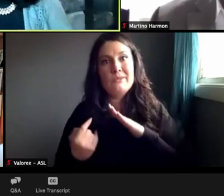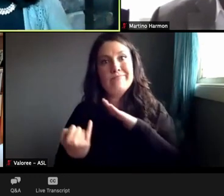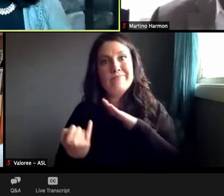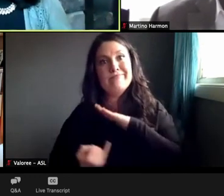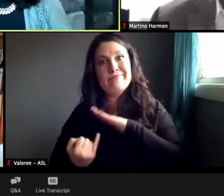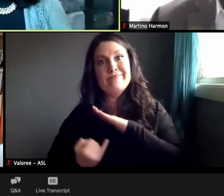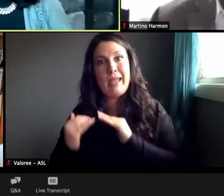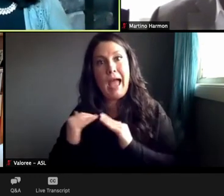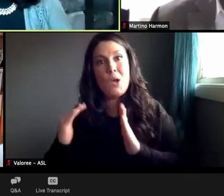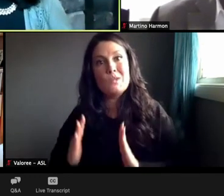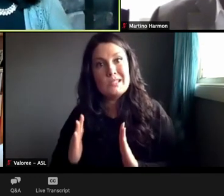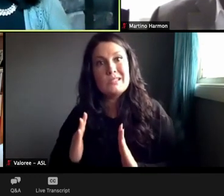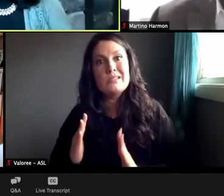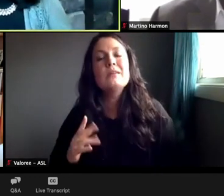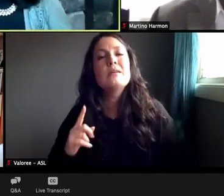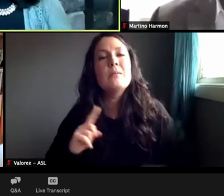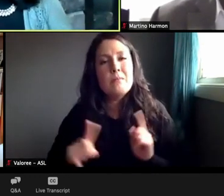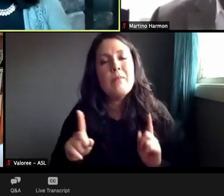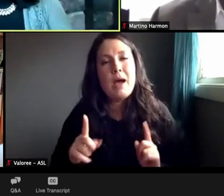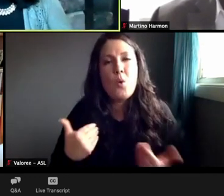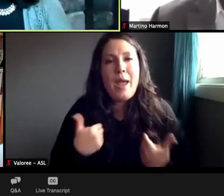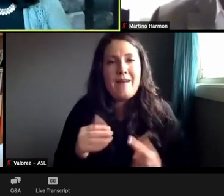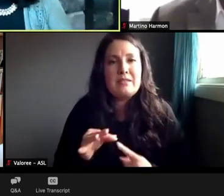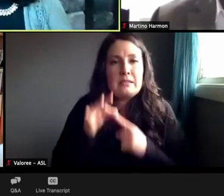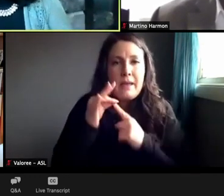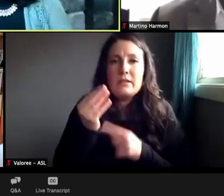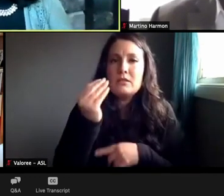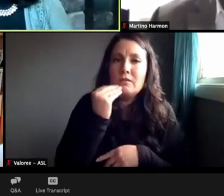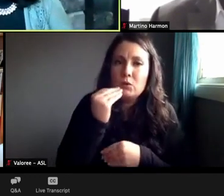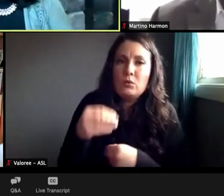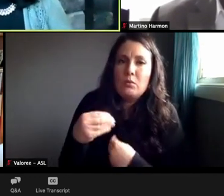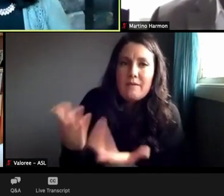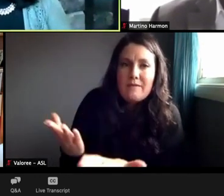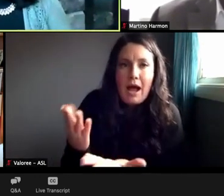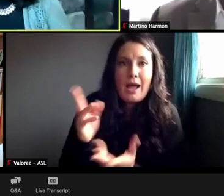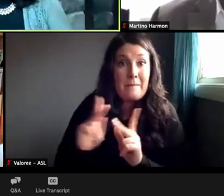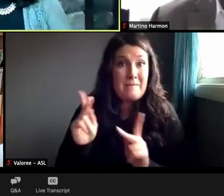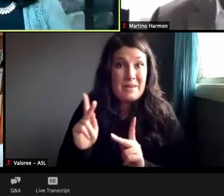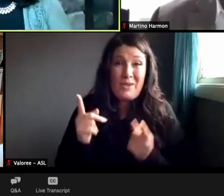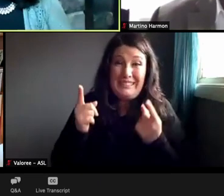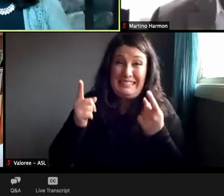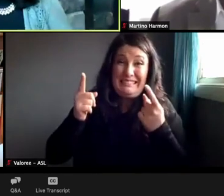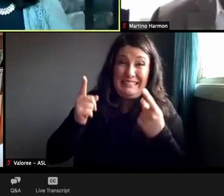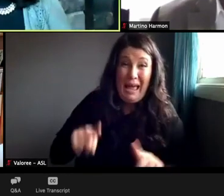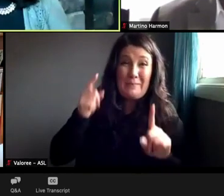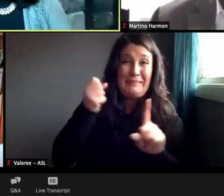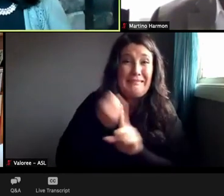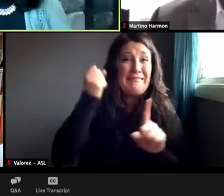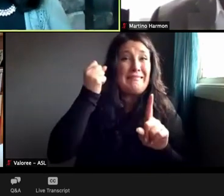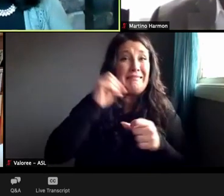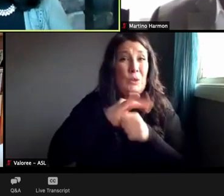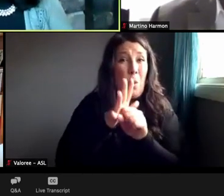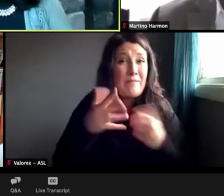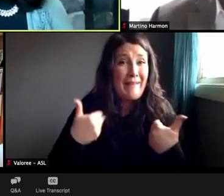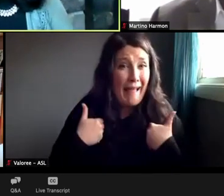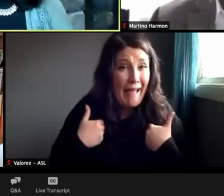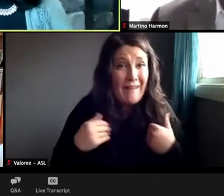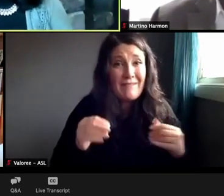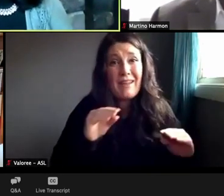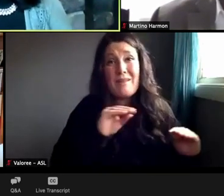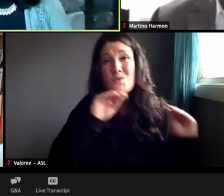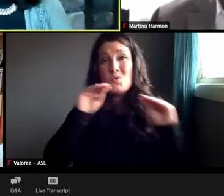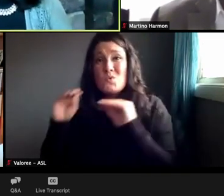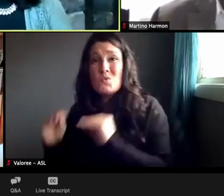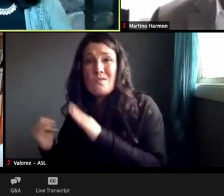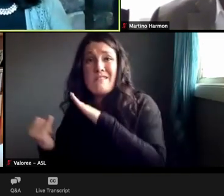care, have a special catering menu for the holidays for people who end up having to be there. And again, the idea was